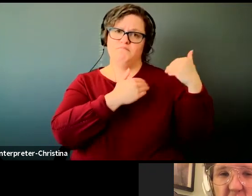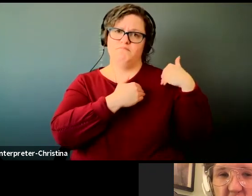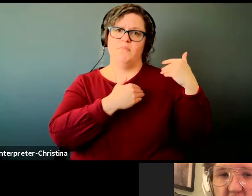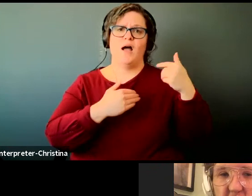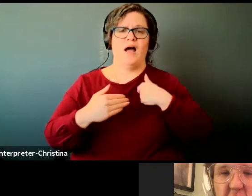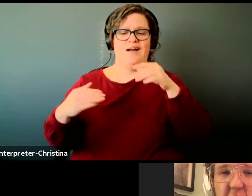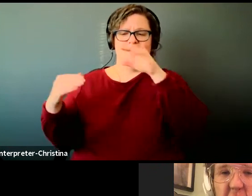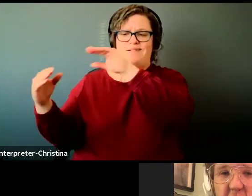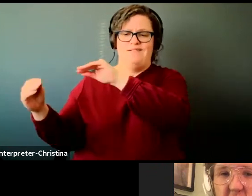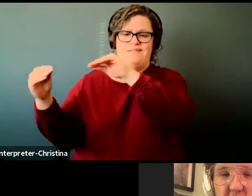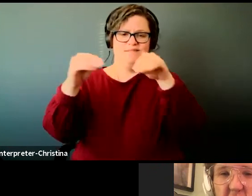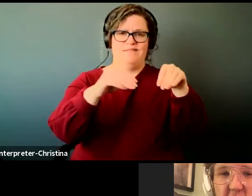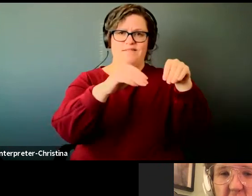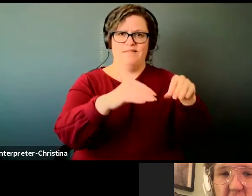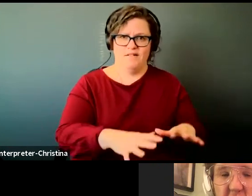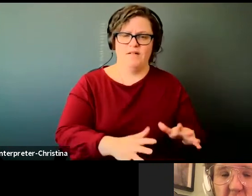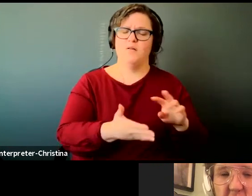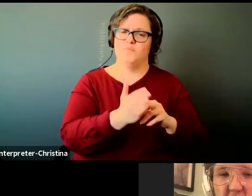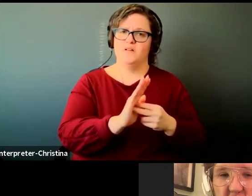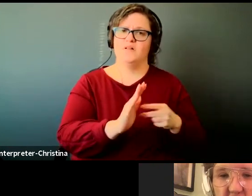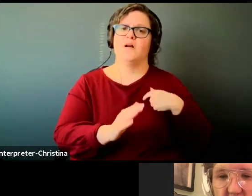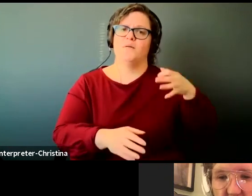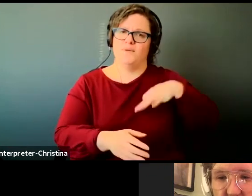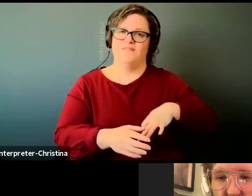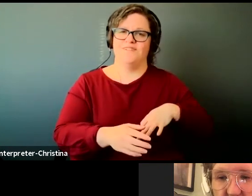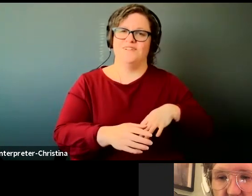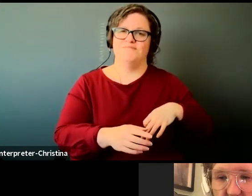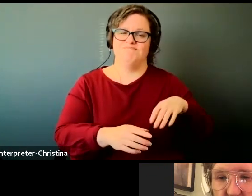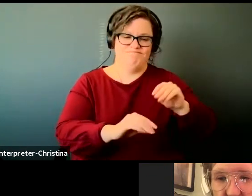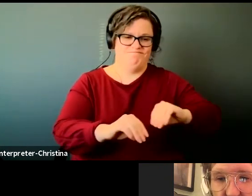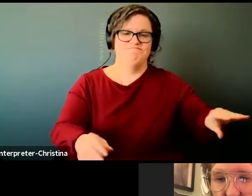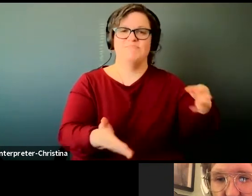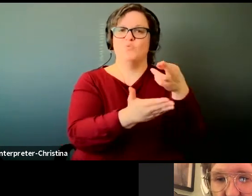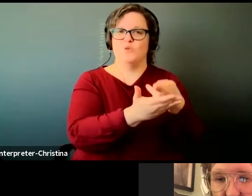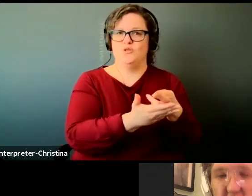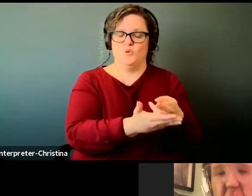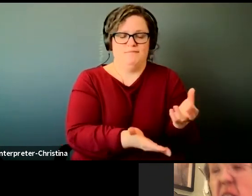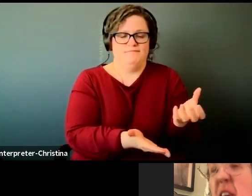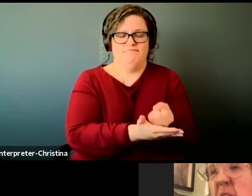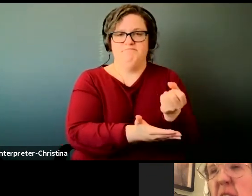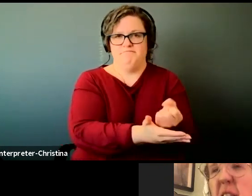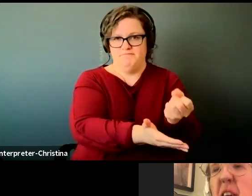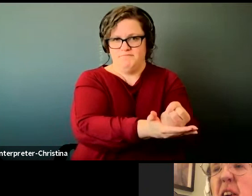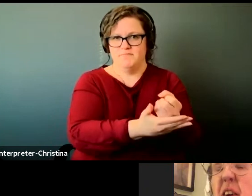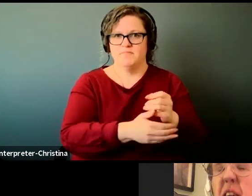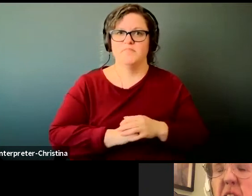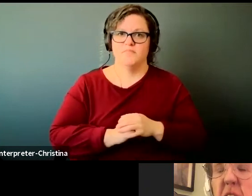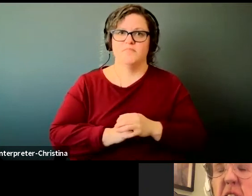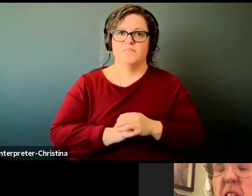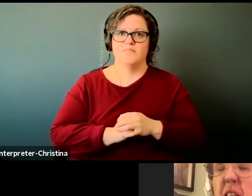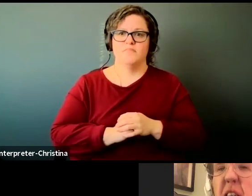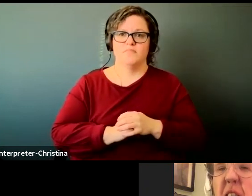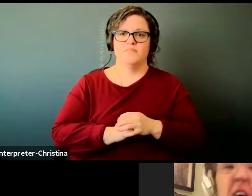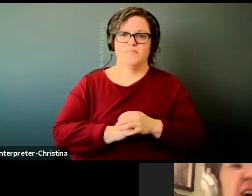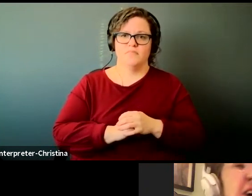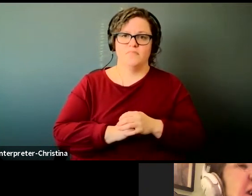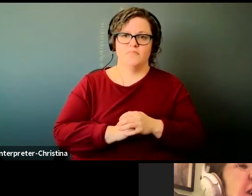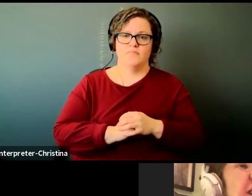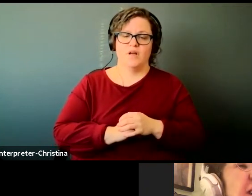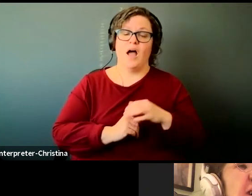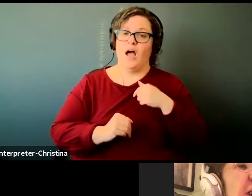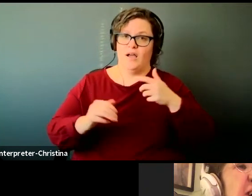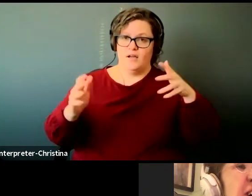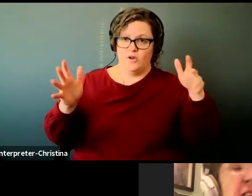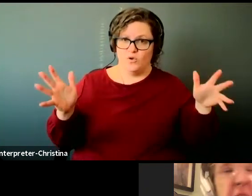benefiting from the resources, from the territories where I live. And I encourage